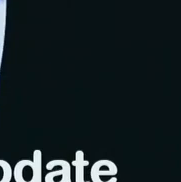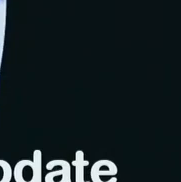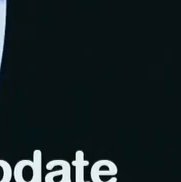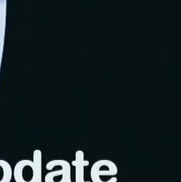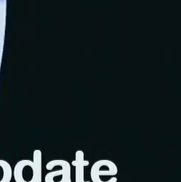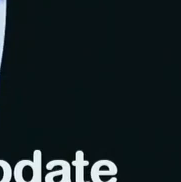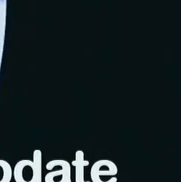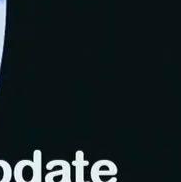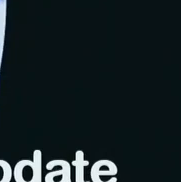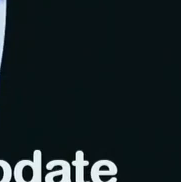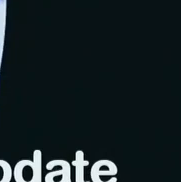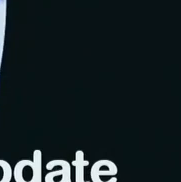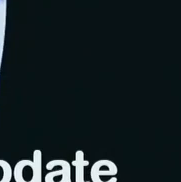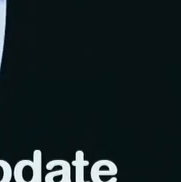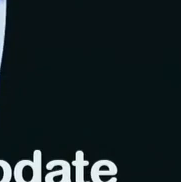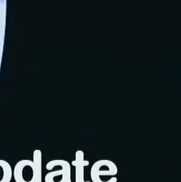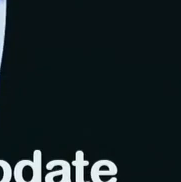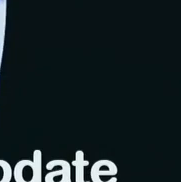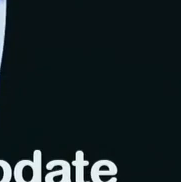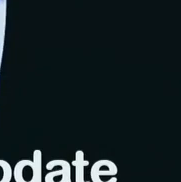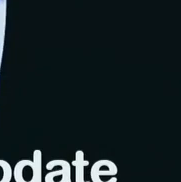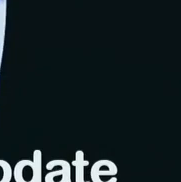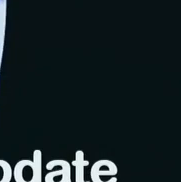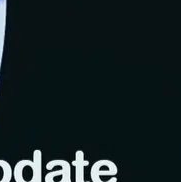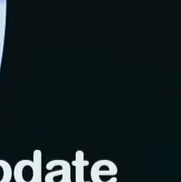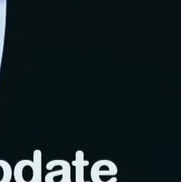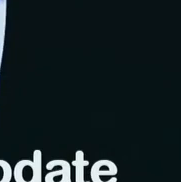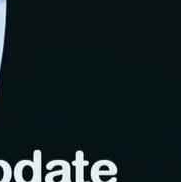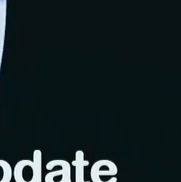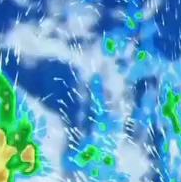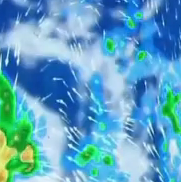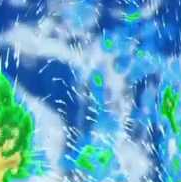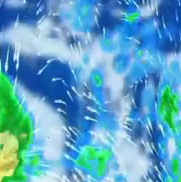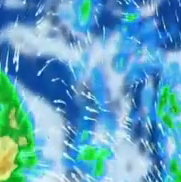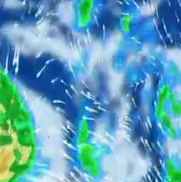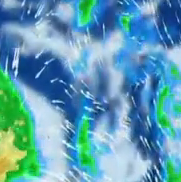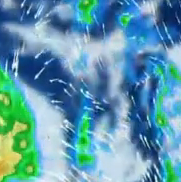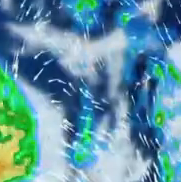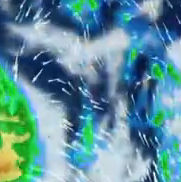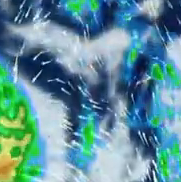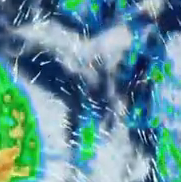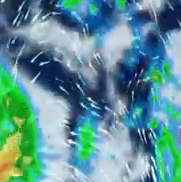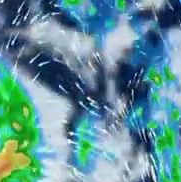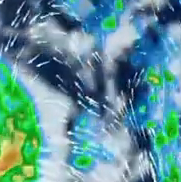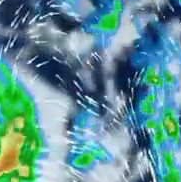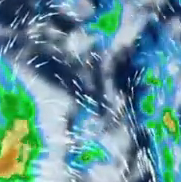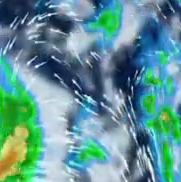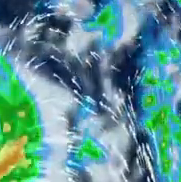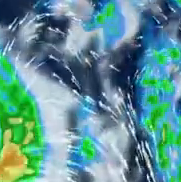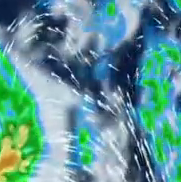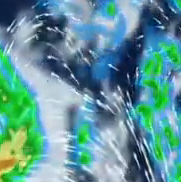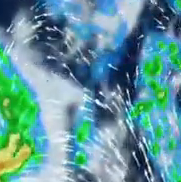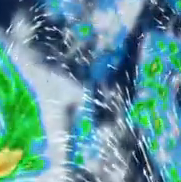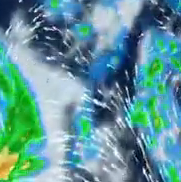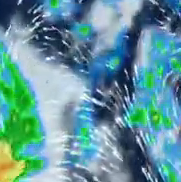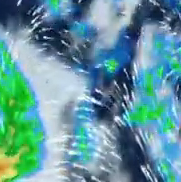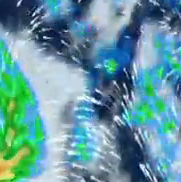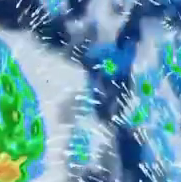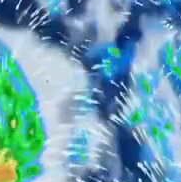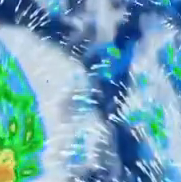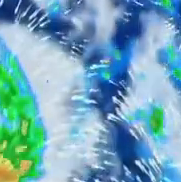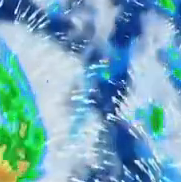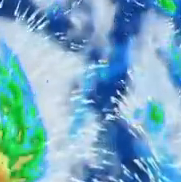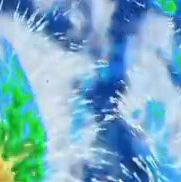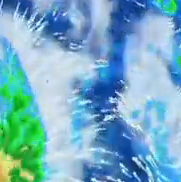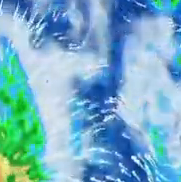morning, though some had sunny intervals. When we take a look at the satellite imagery today, it shows that the rain belt has shifted